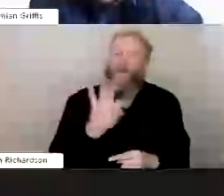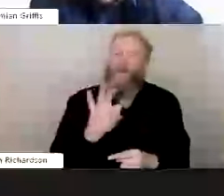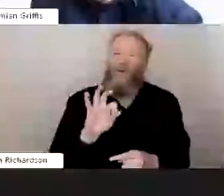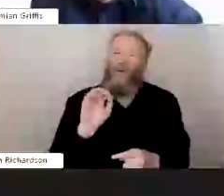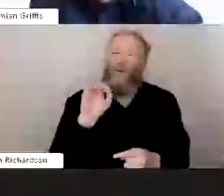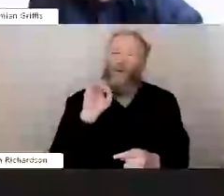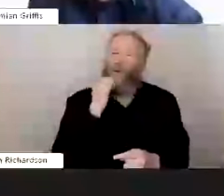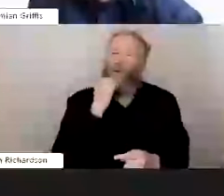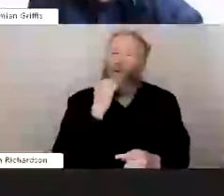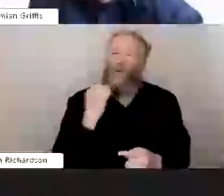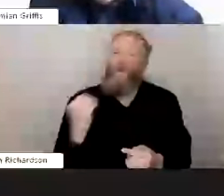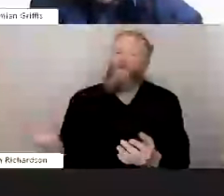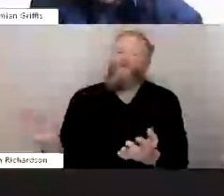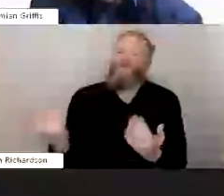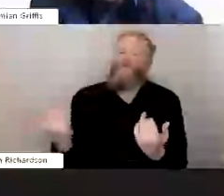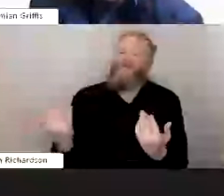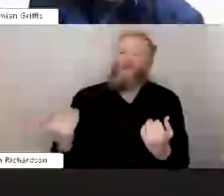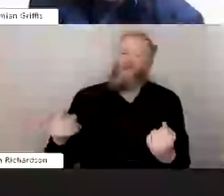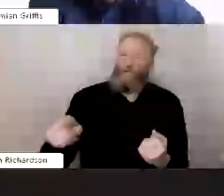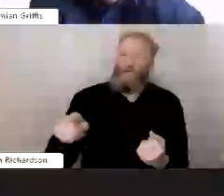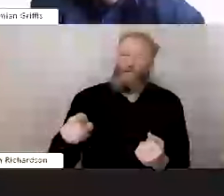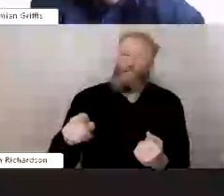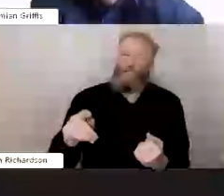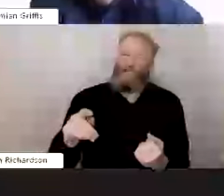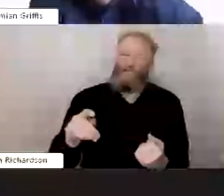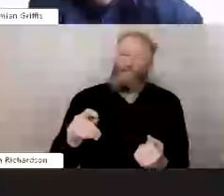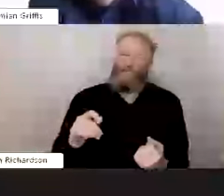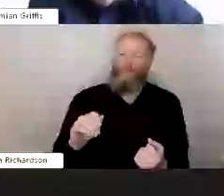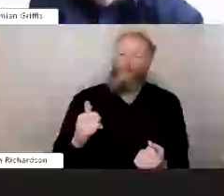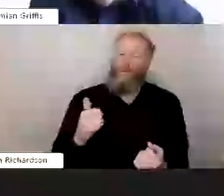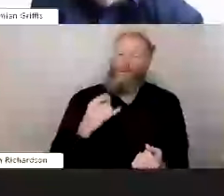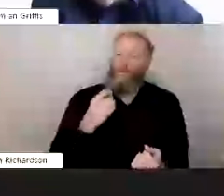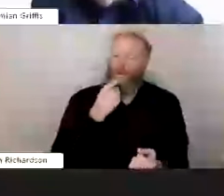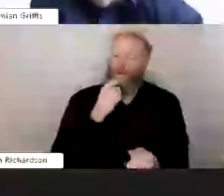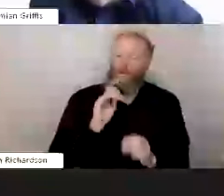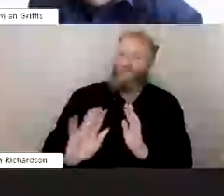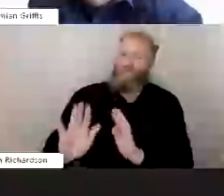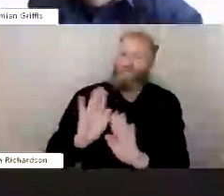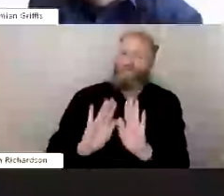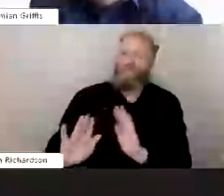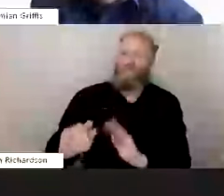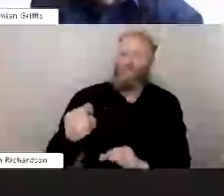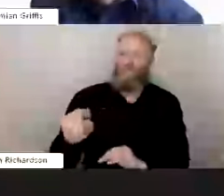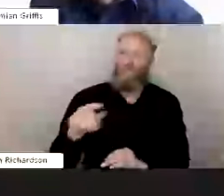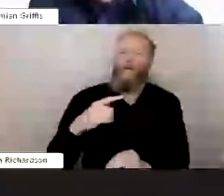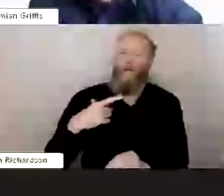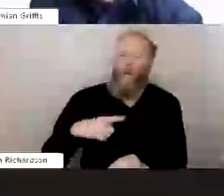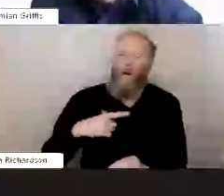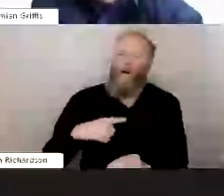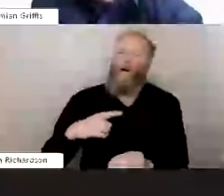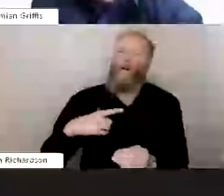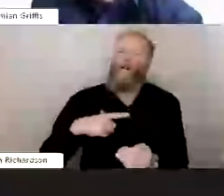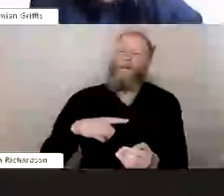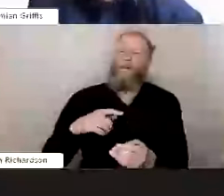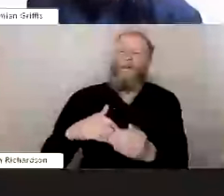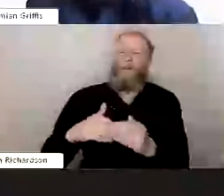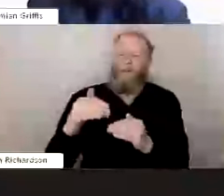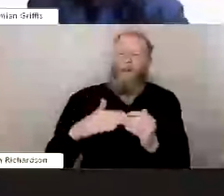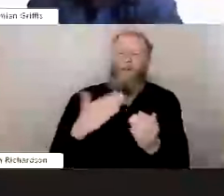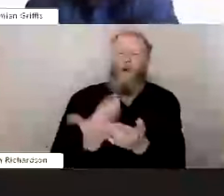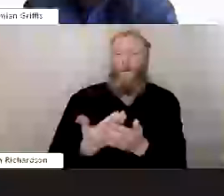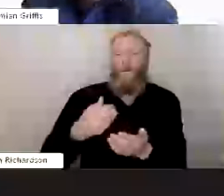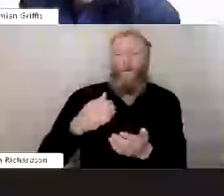thing about talking quietly. You've got to understand that that's built on bad history, you know? It's not a personal thing. So the